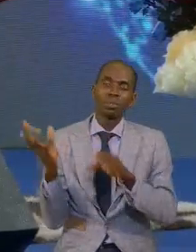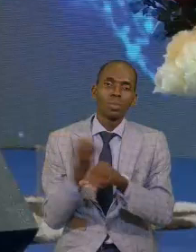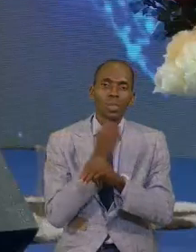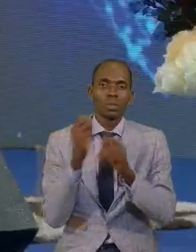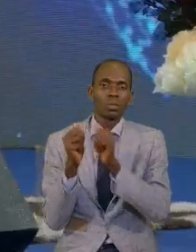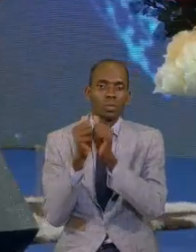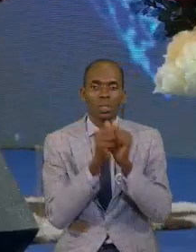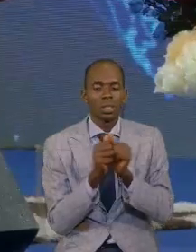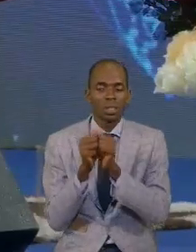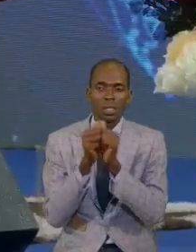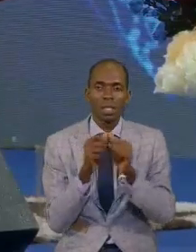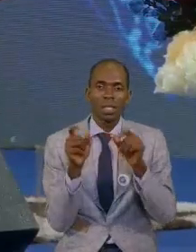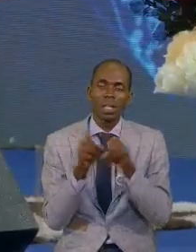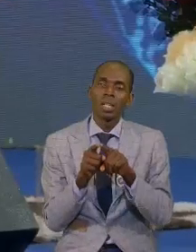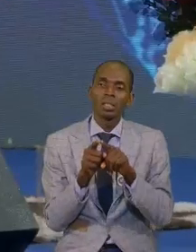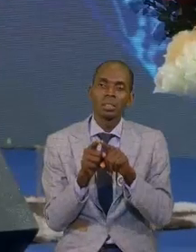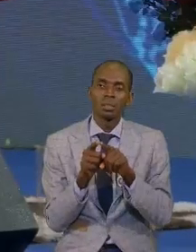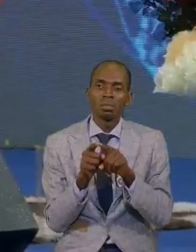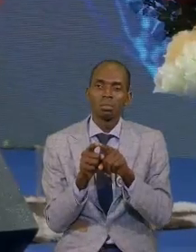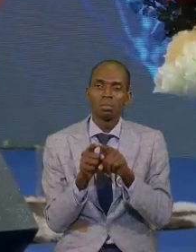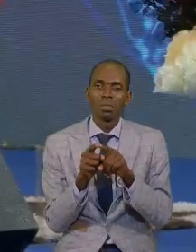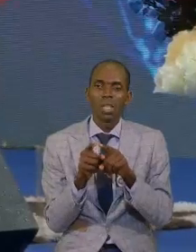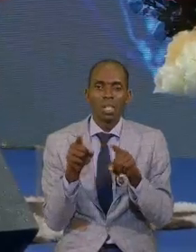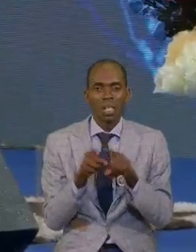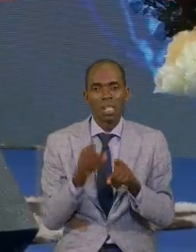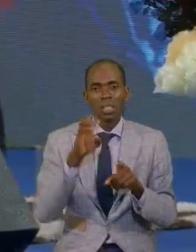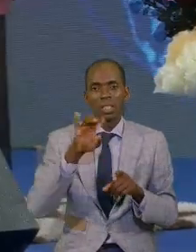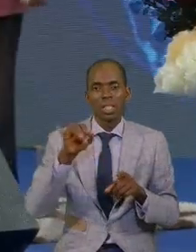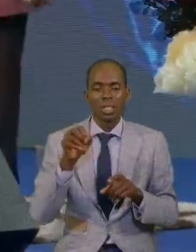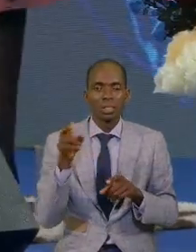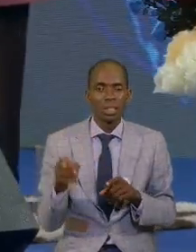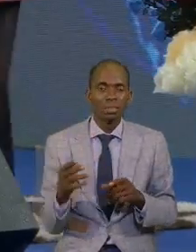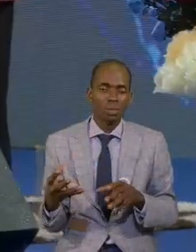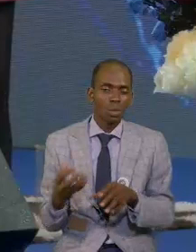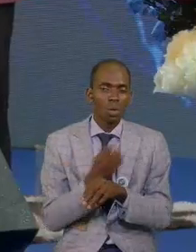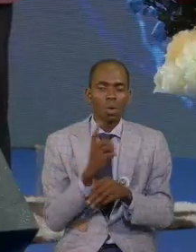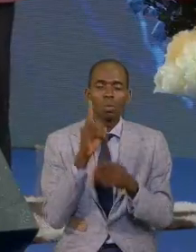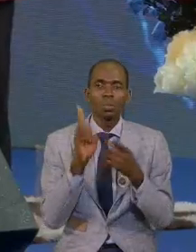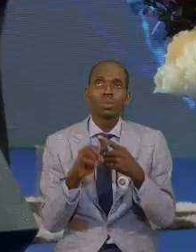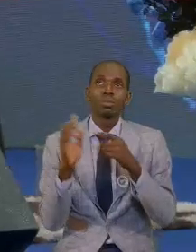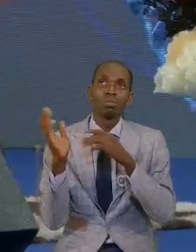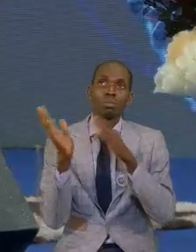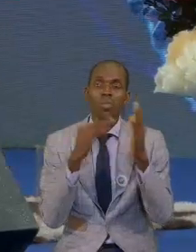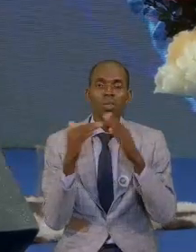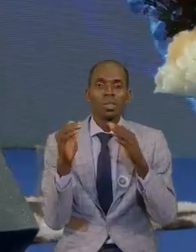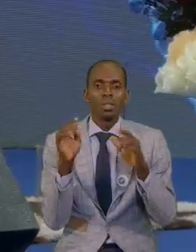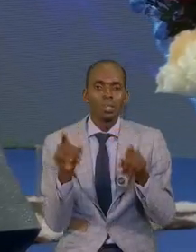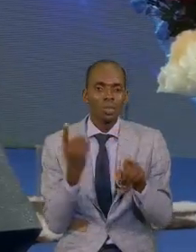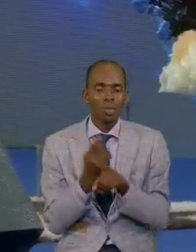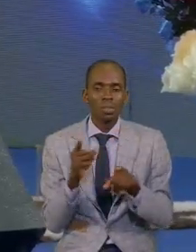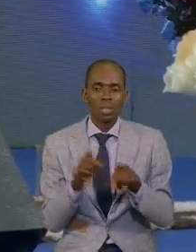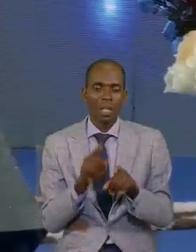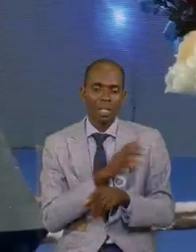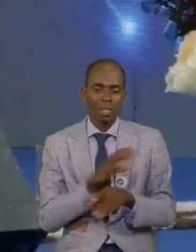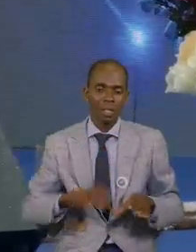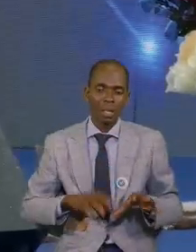up together like Elijah, caught up together like Christ that went up after